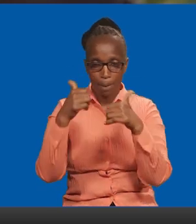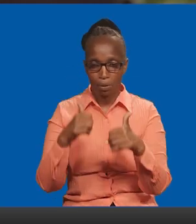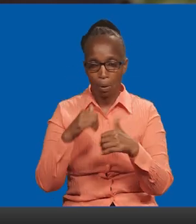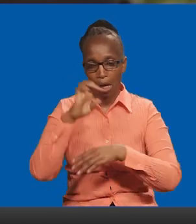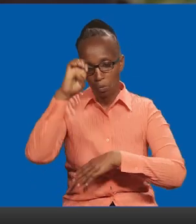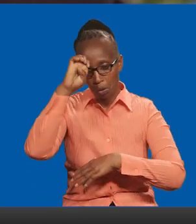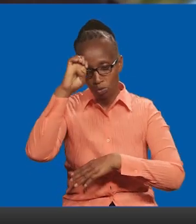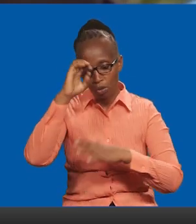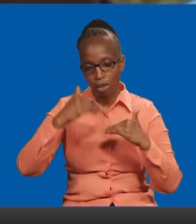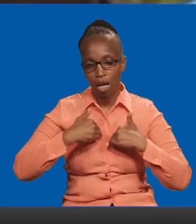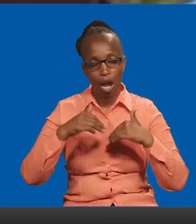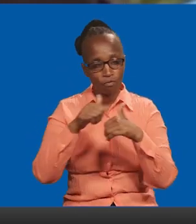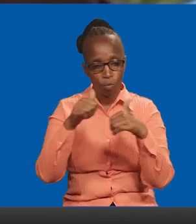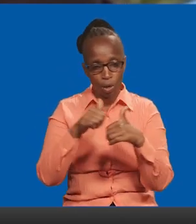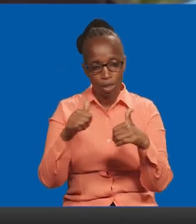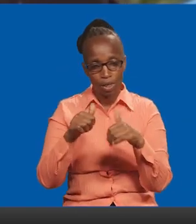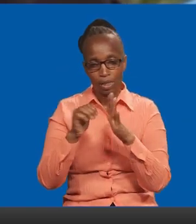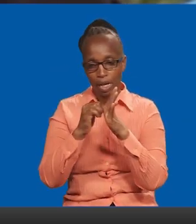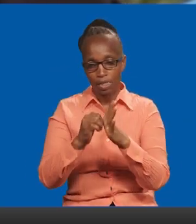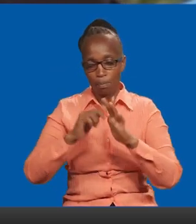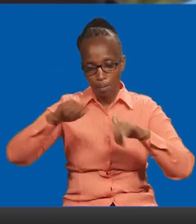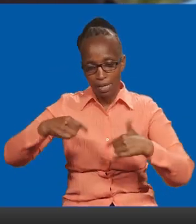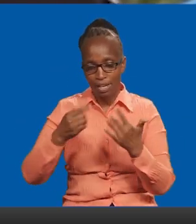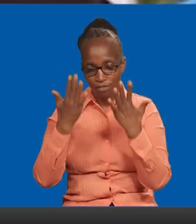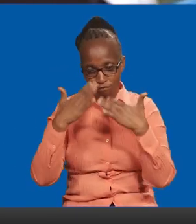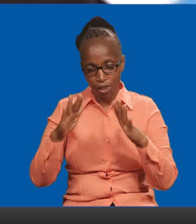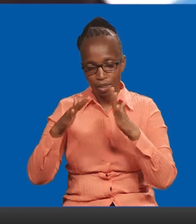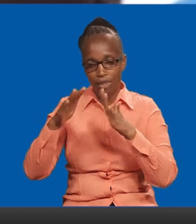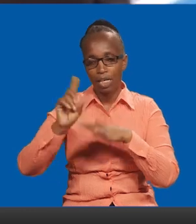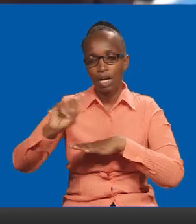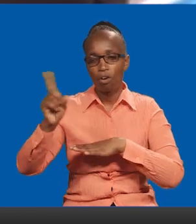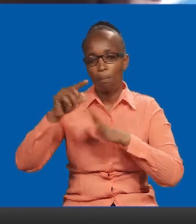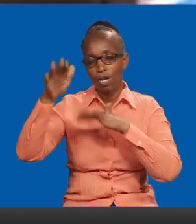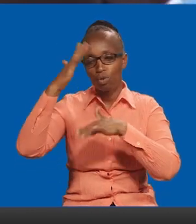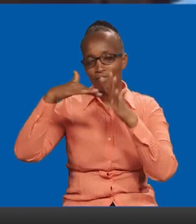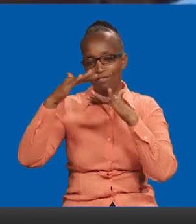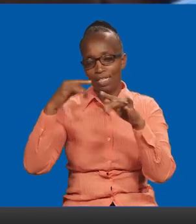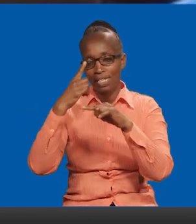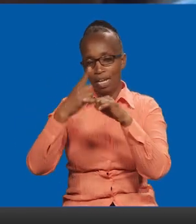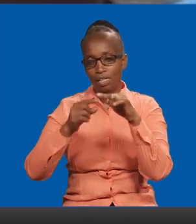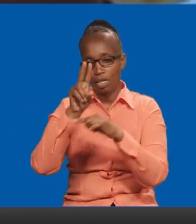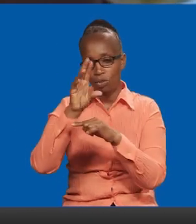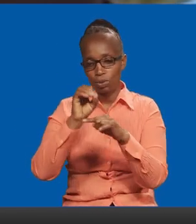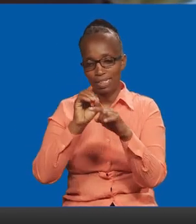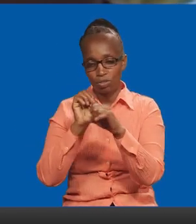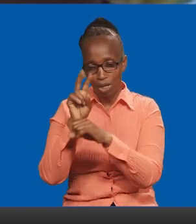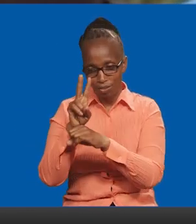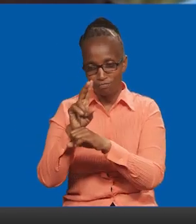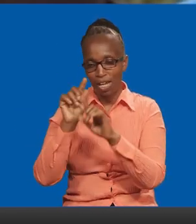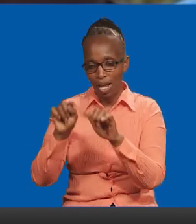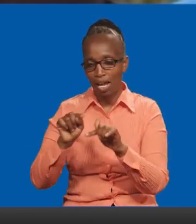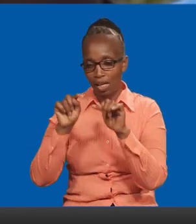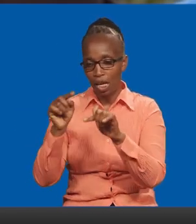tuchaatiriwa, tumesoma. Kama mimi sasa nilimaliza Nairobi University 2012 nili graduate.